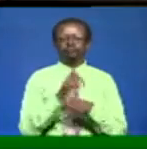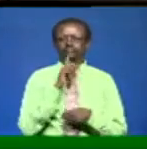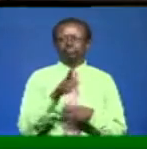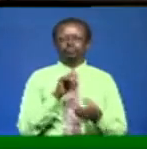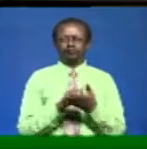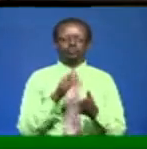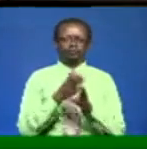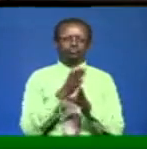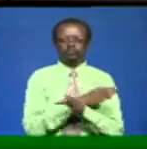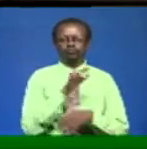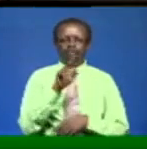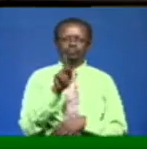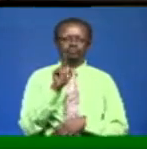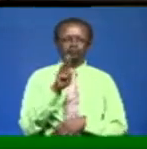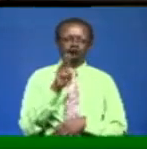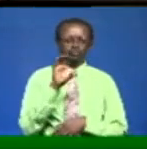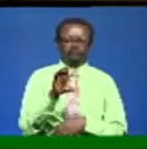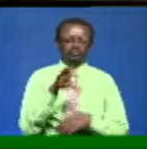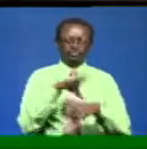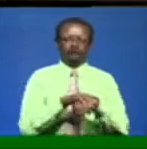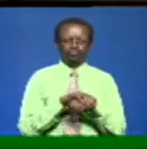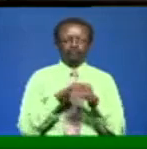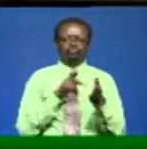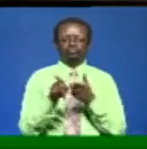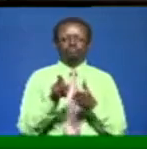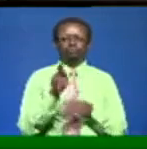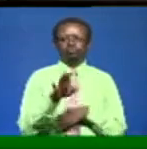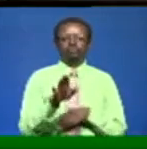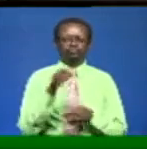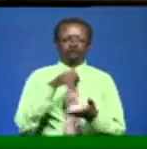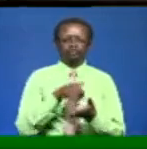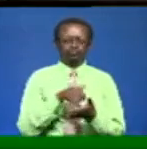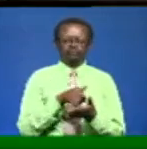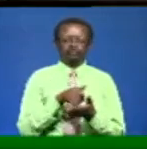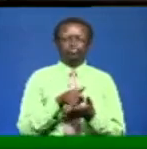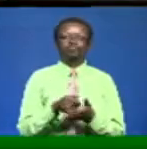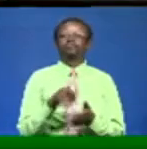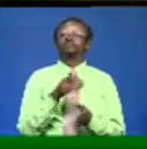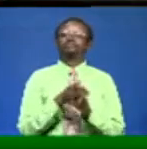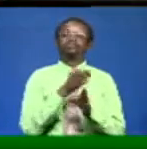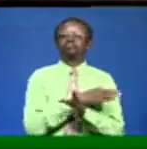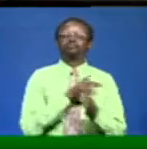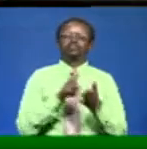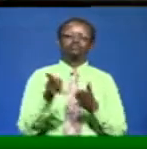KBC employees receive their dues, including arrears and interest, without further delay? Thank you, Madam Speaker.